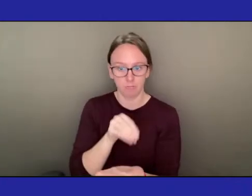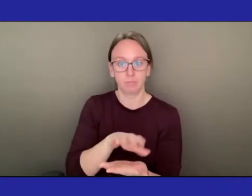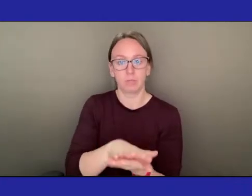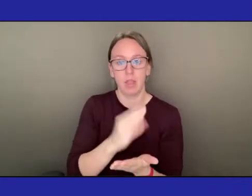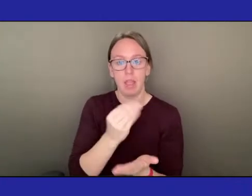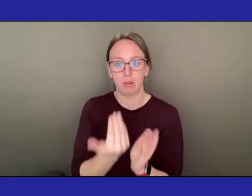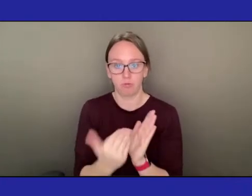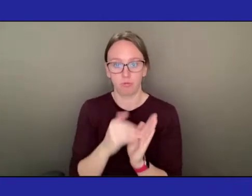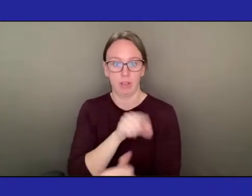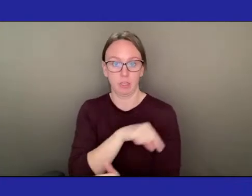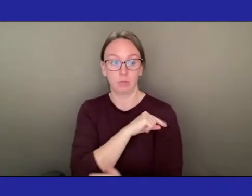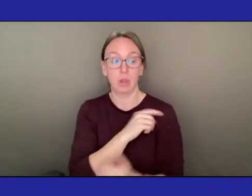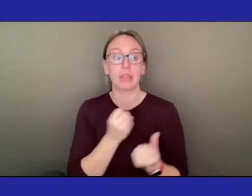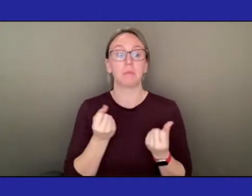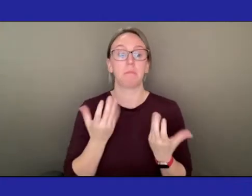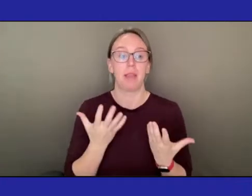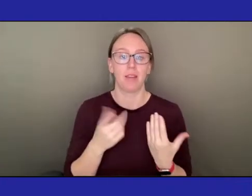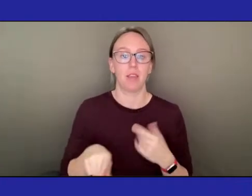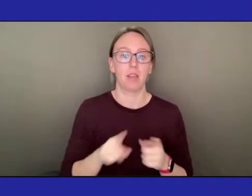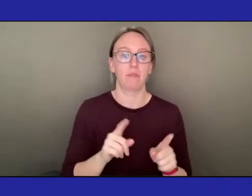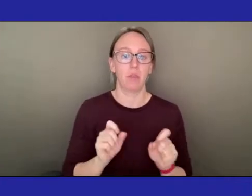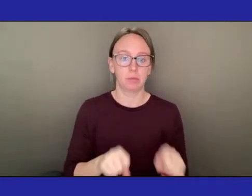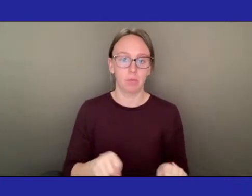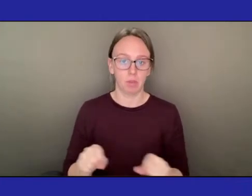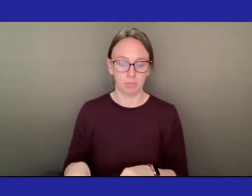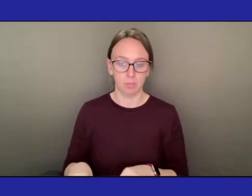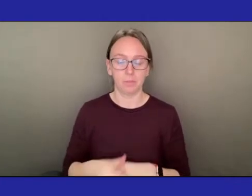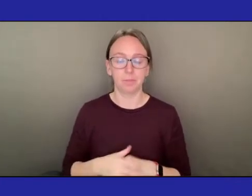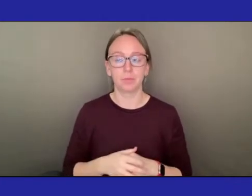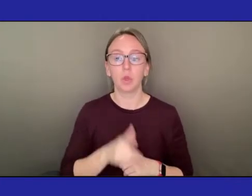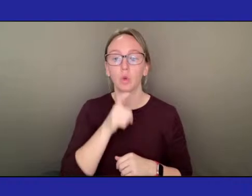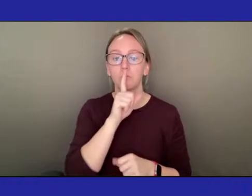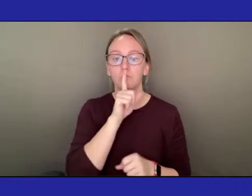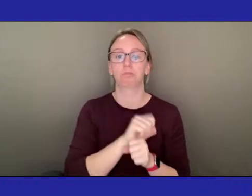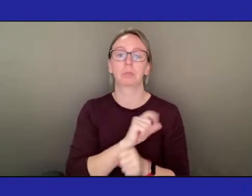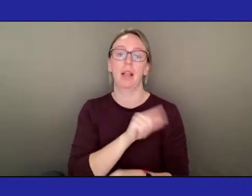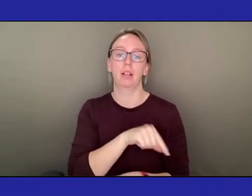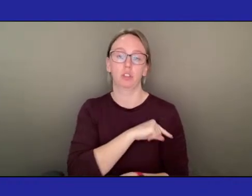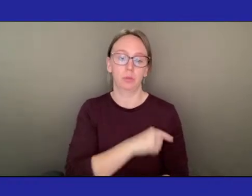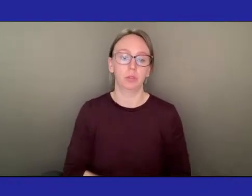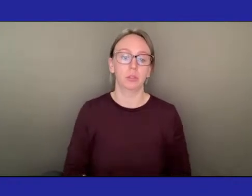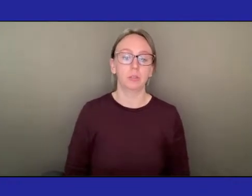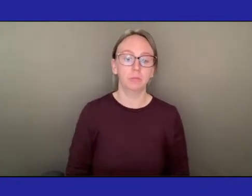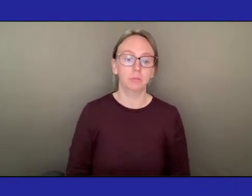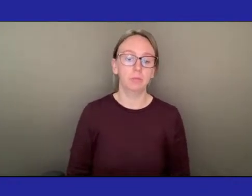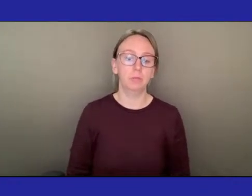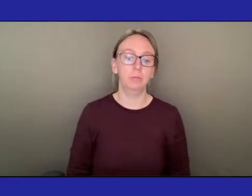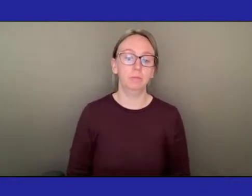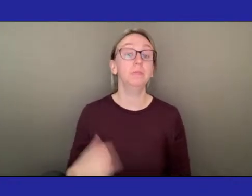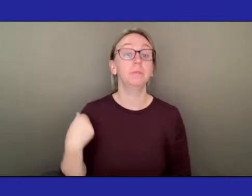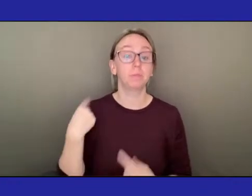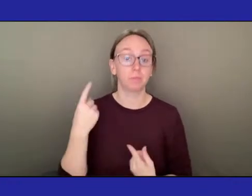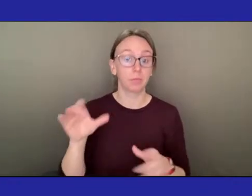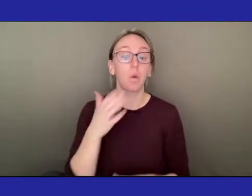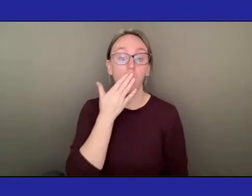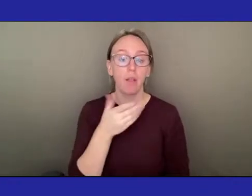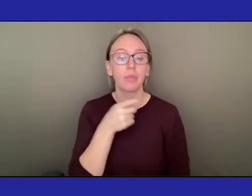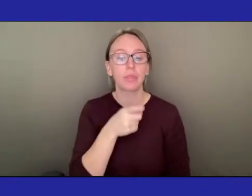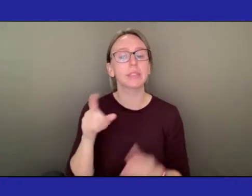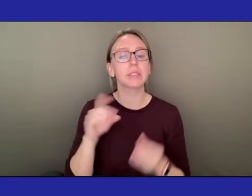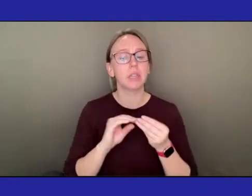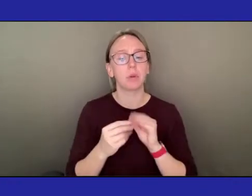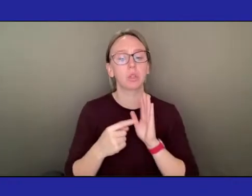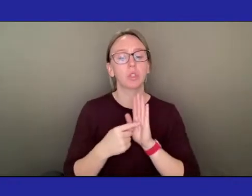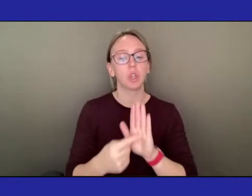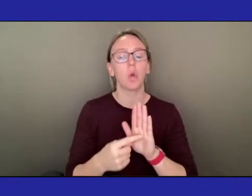eligible individuals as possible. We have done well. These numbers are showing not